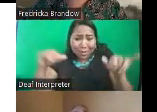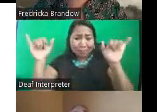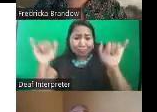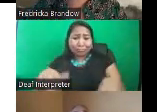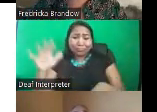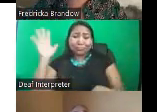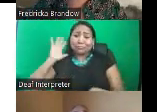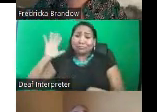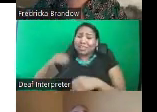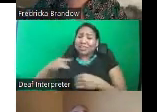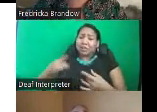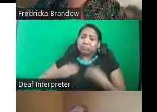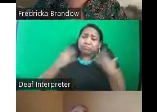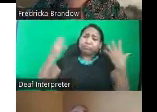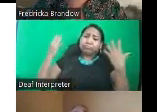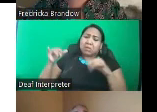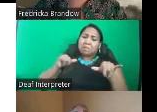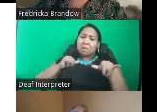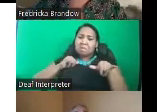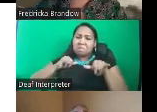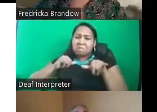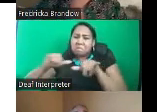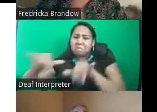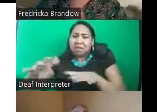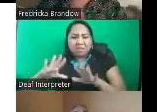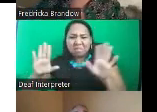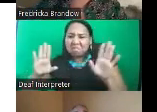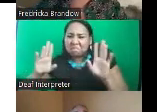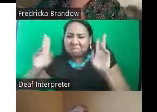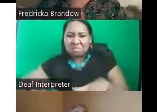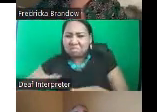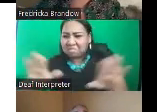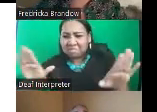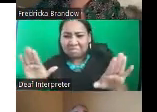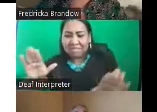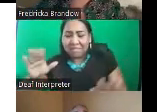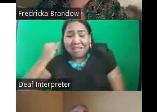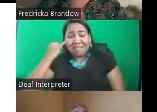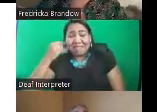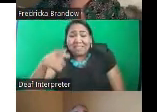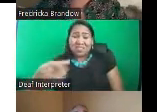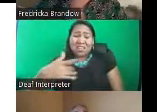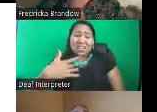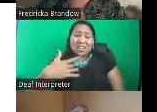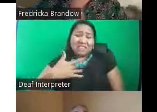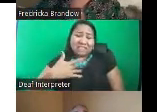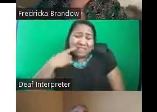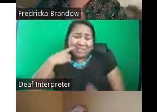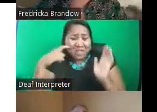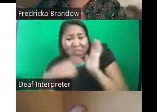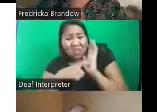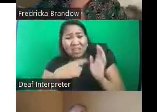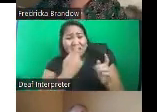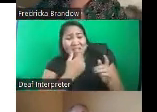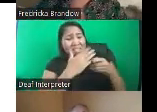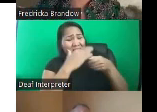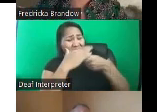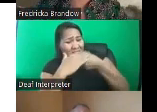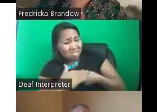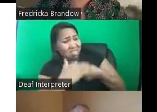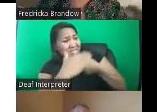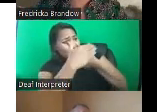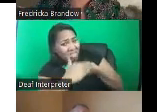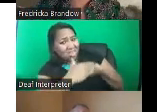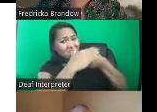up. If you run into people who try to put you down or discourage you in any